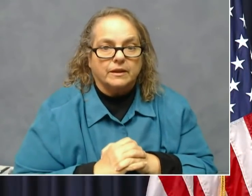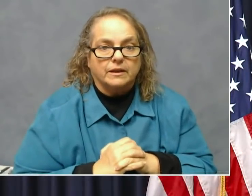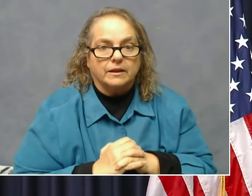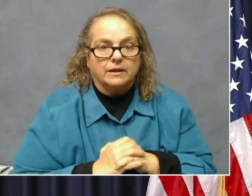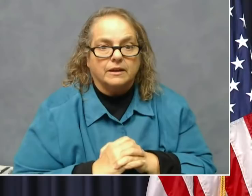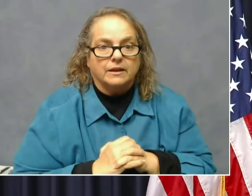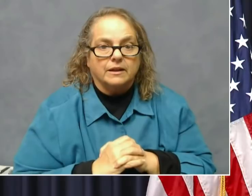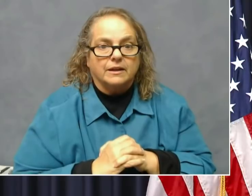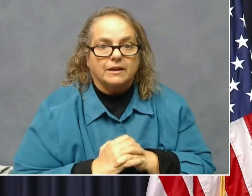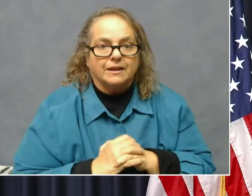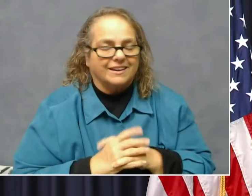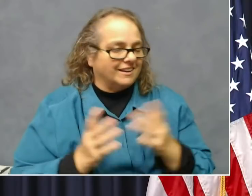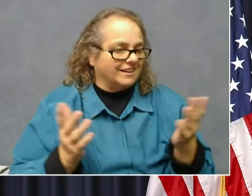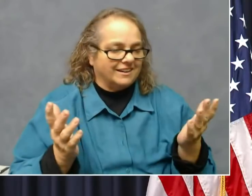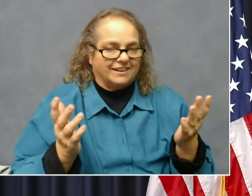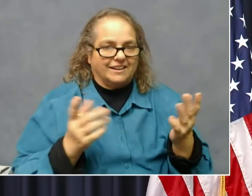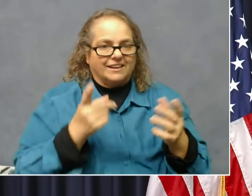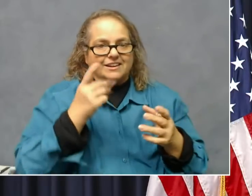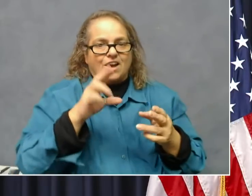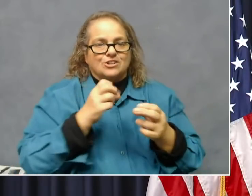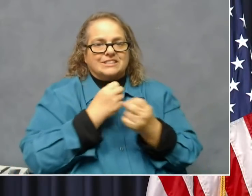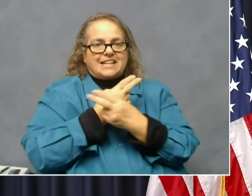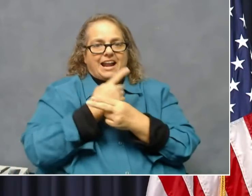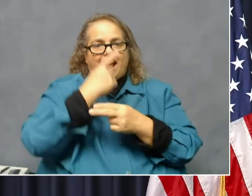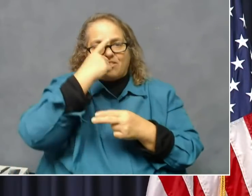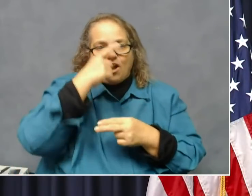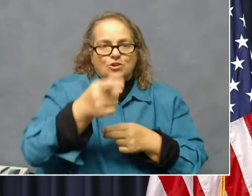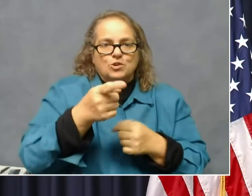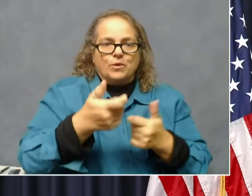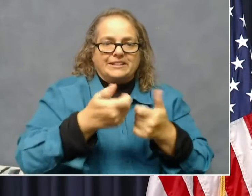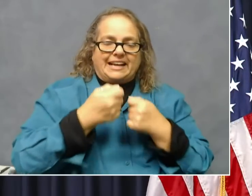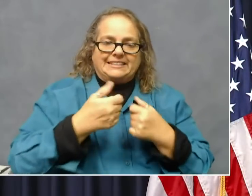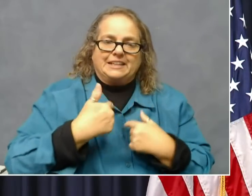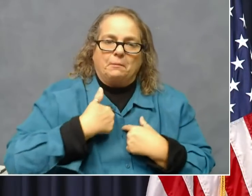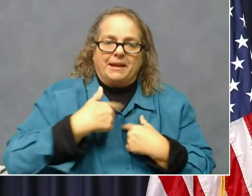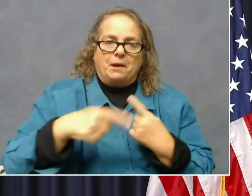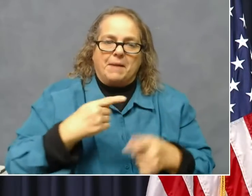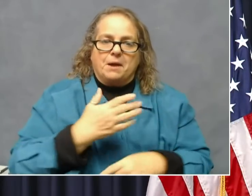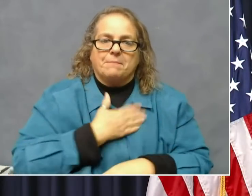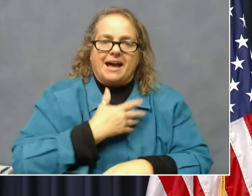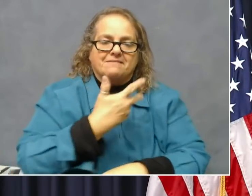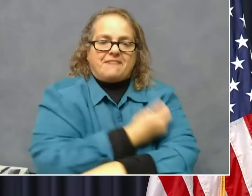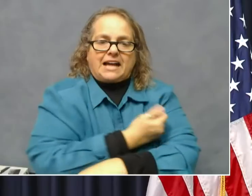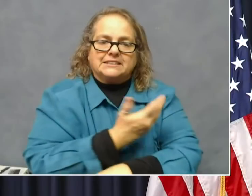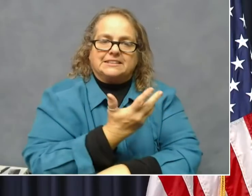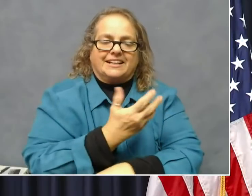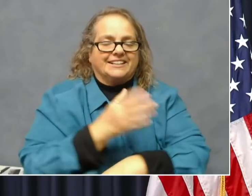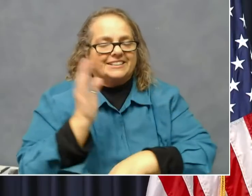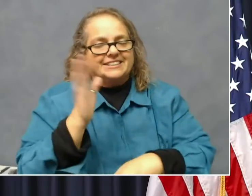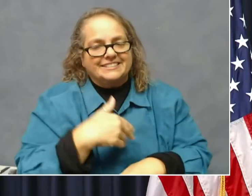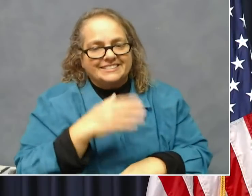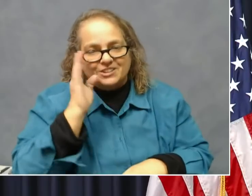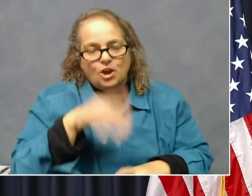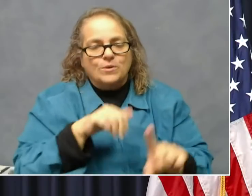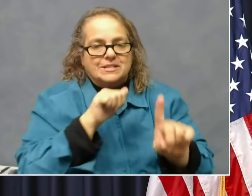And here, Dr. Stack, I thought you were texting me about my vaccine. All right, John Boyle from WFPL.